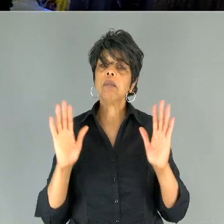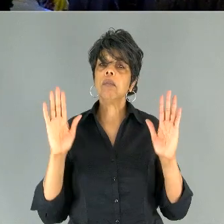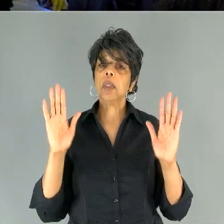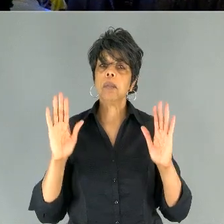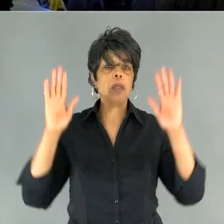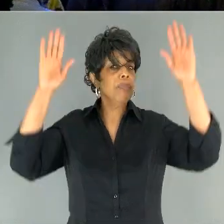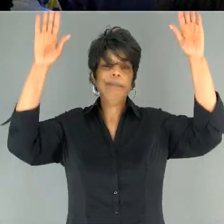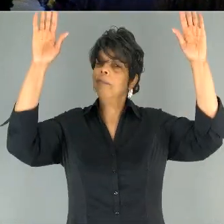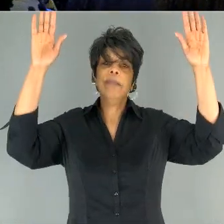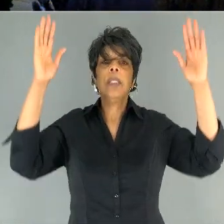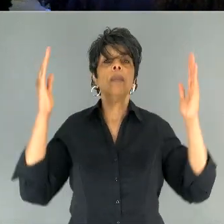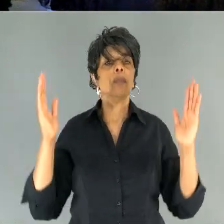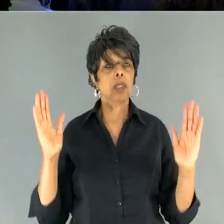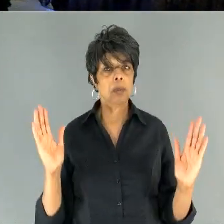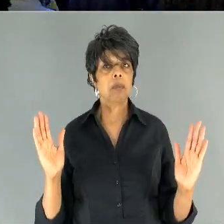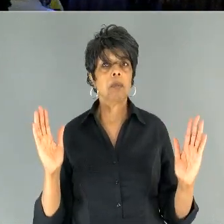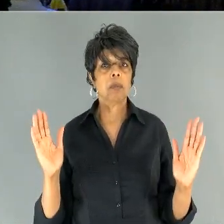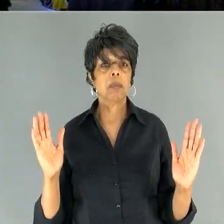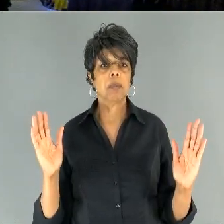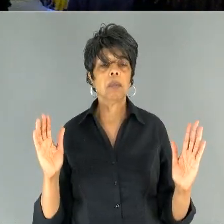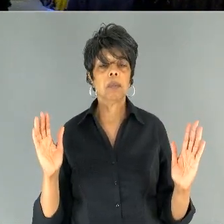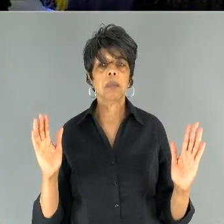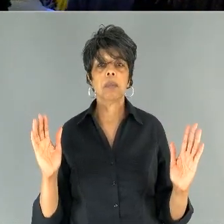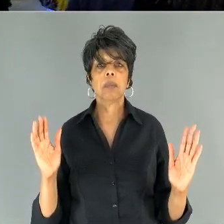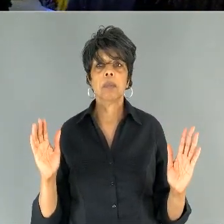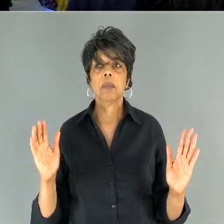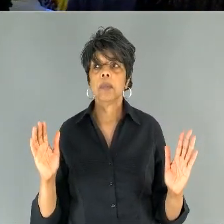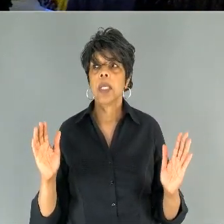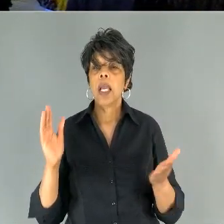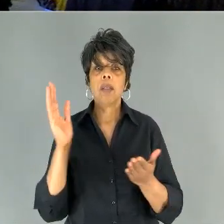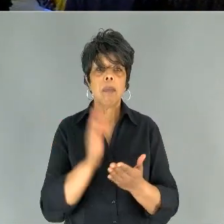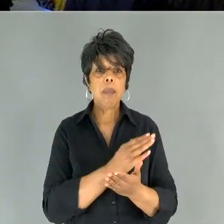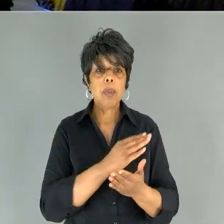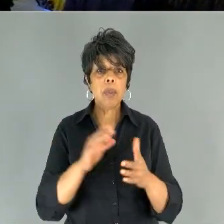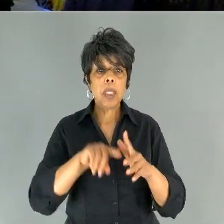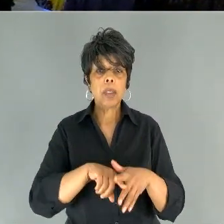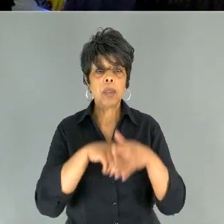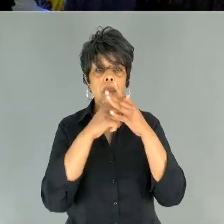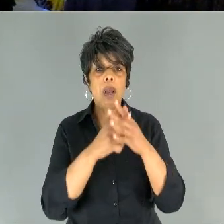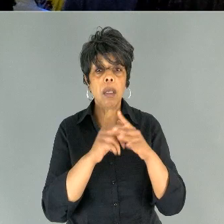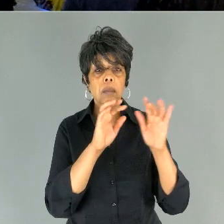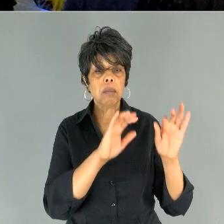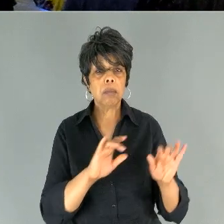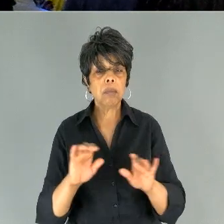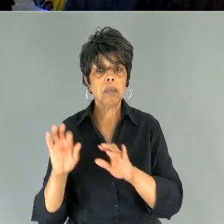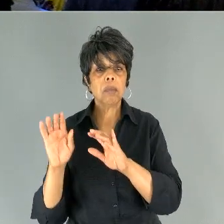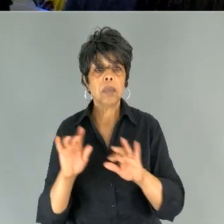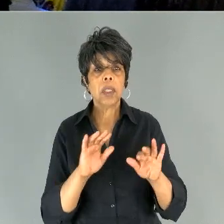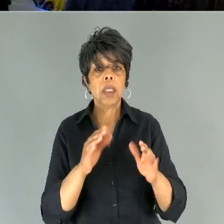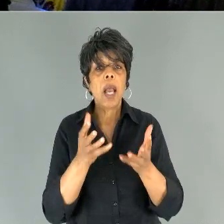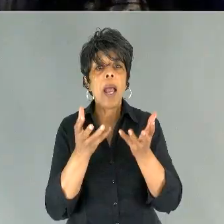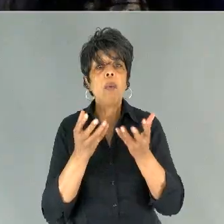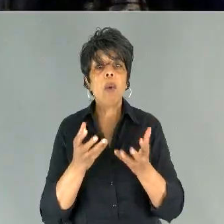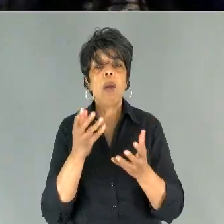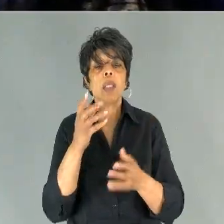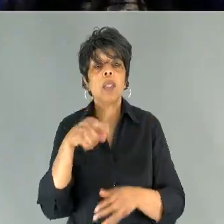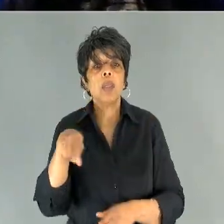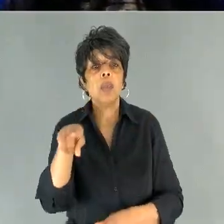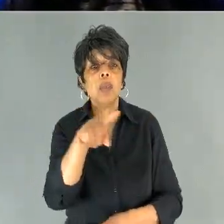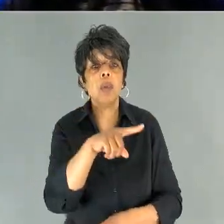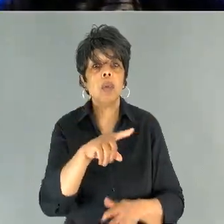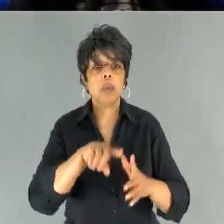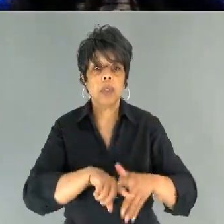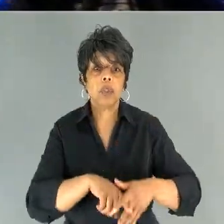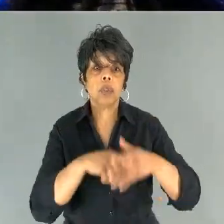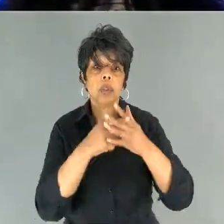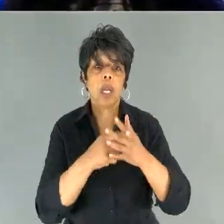tired. And hear me, as the music starts to play, I want you to start to pray. I want you to